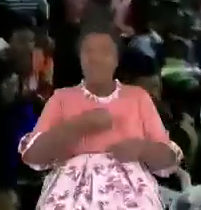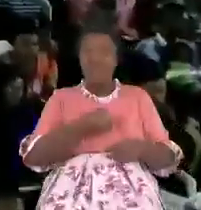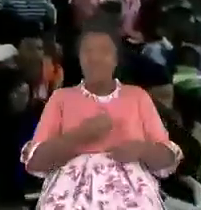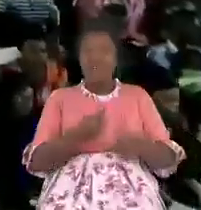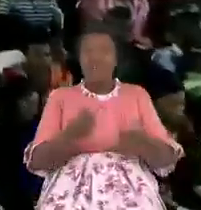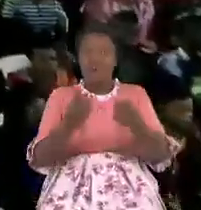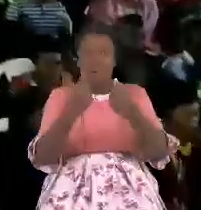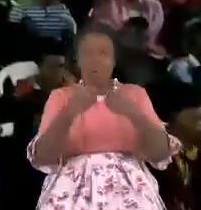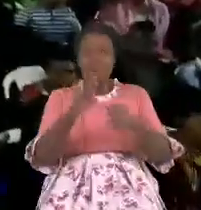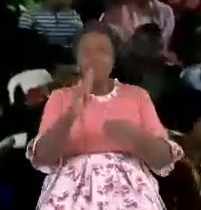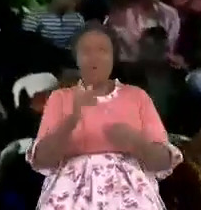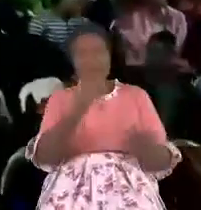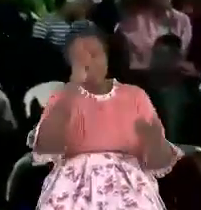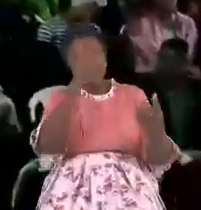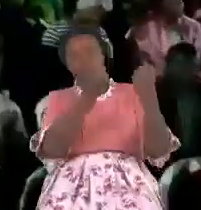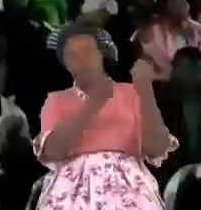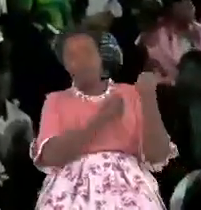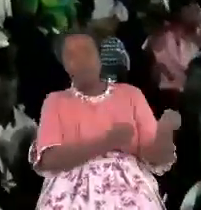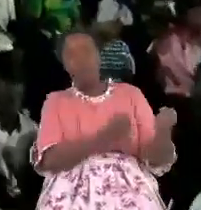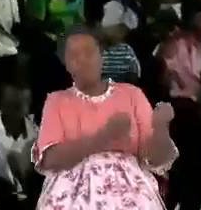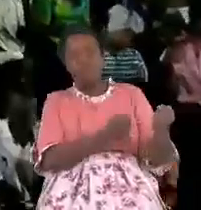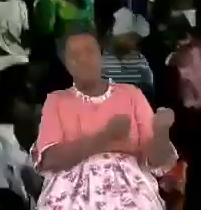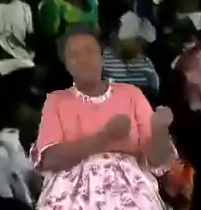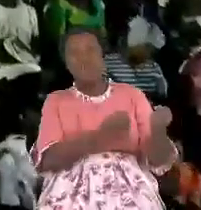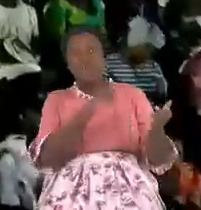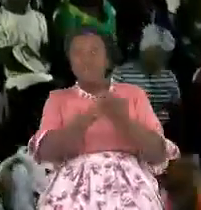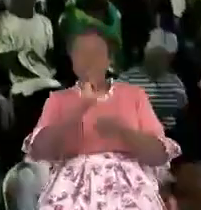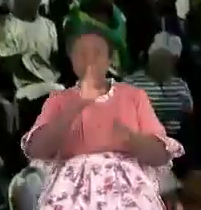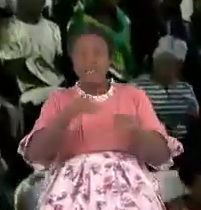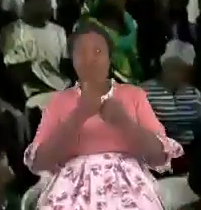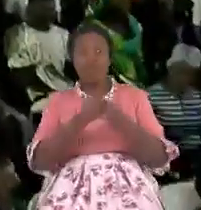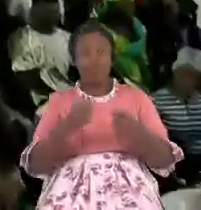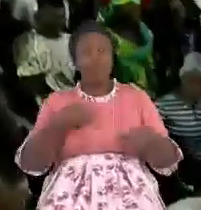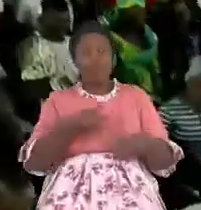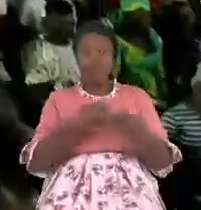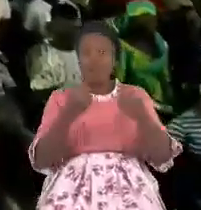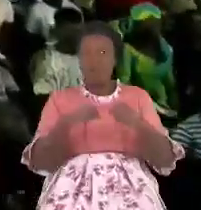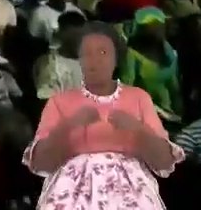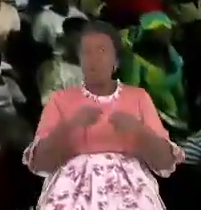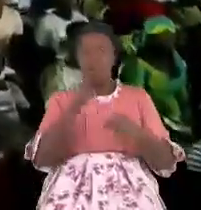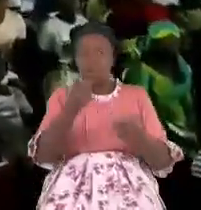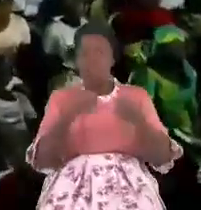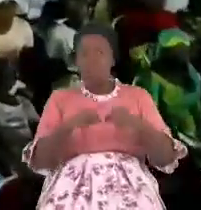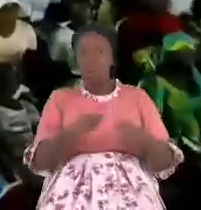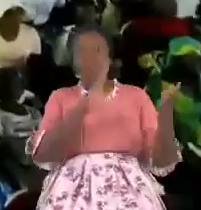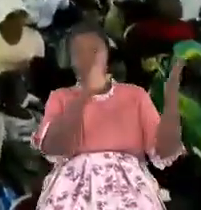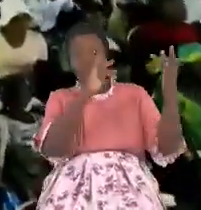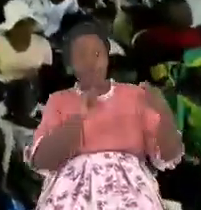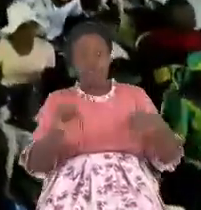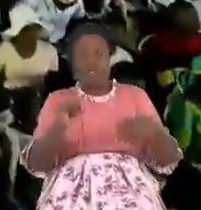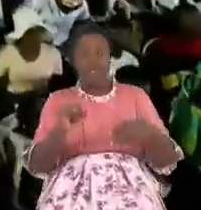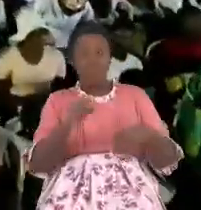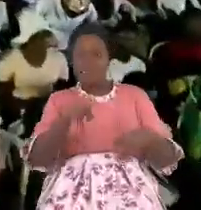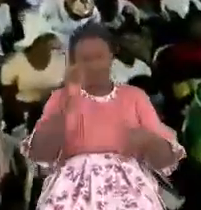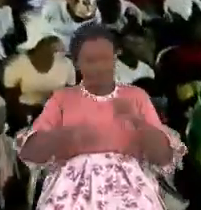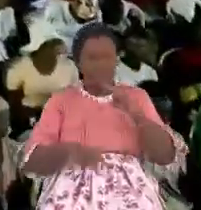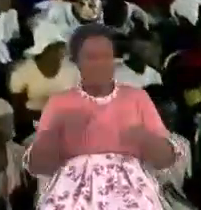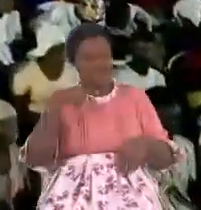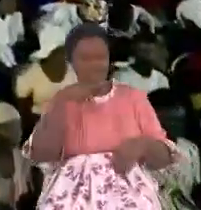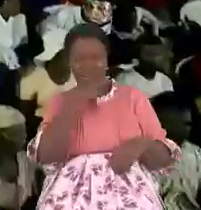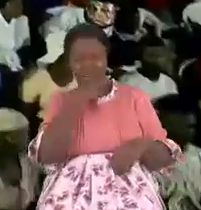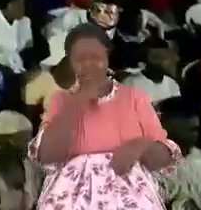faith that's how i come you come expecting you cannot lie he's from he has